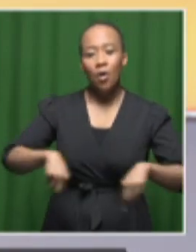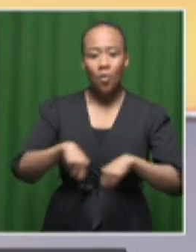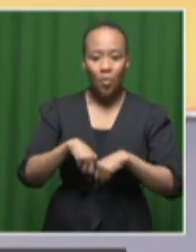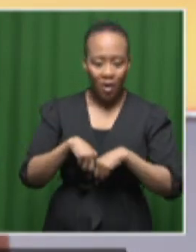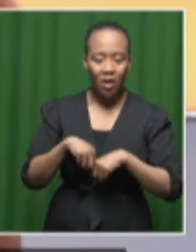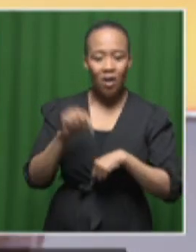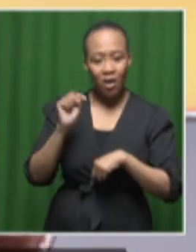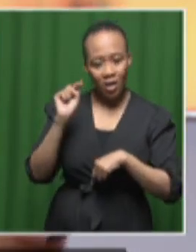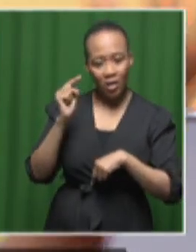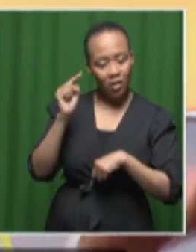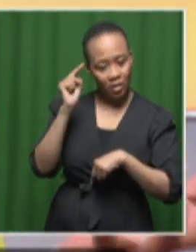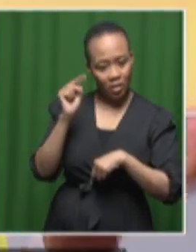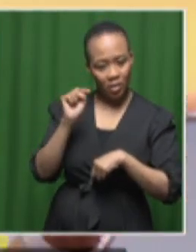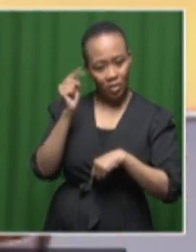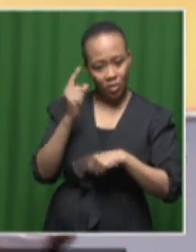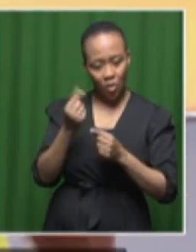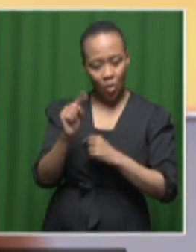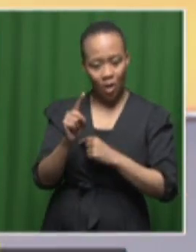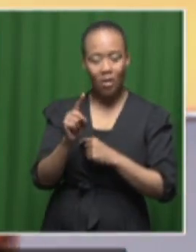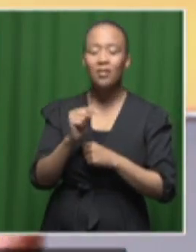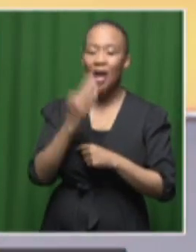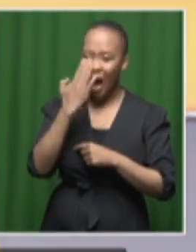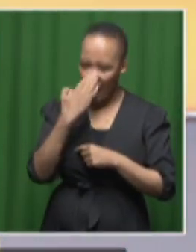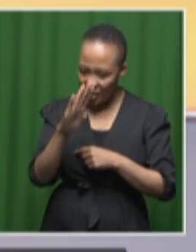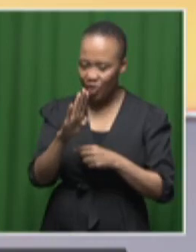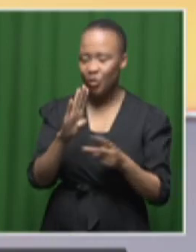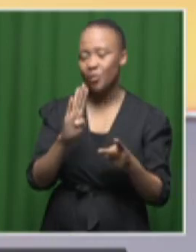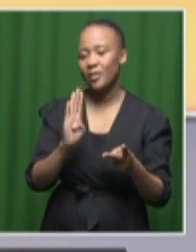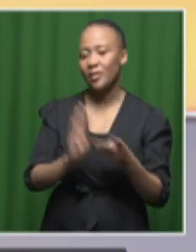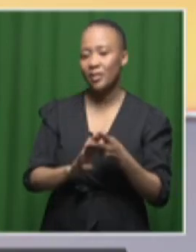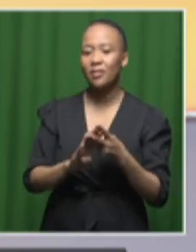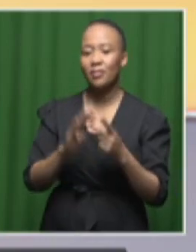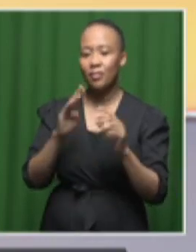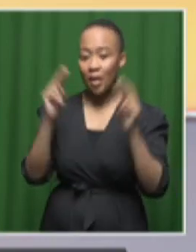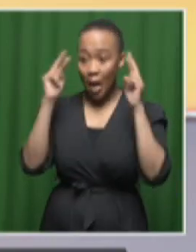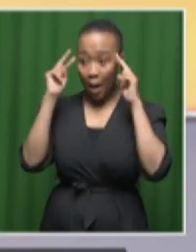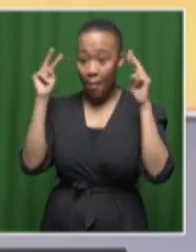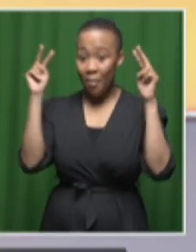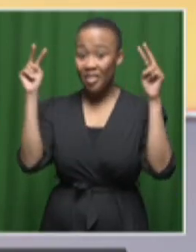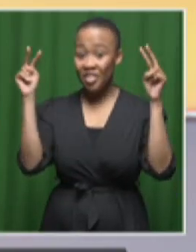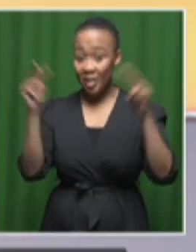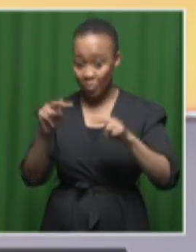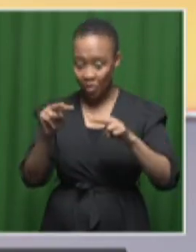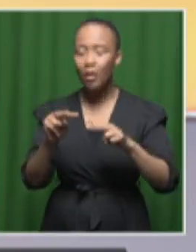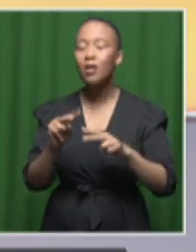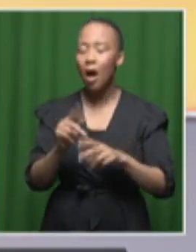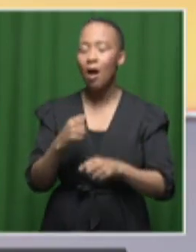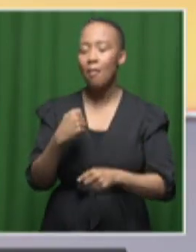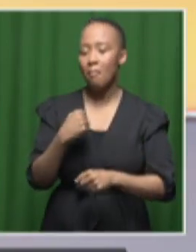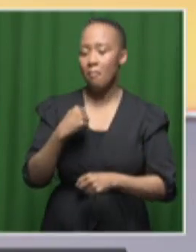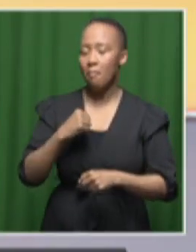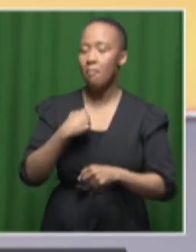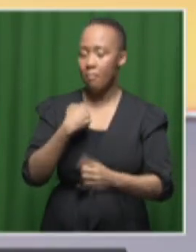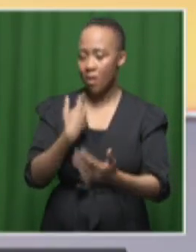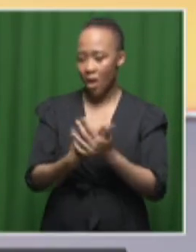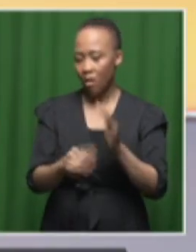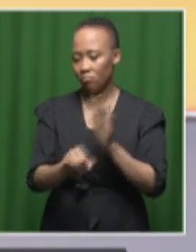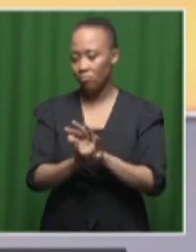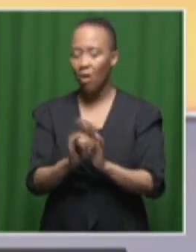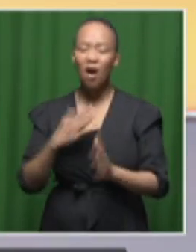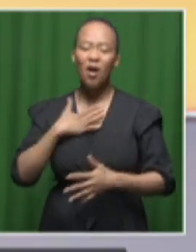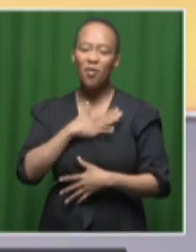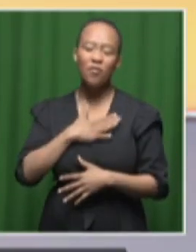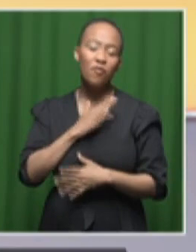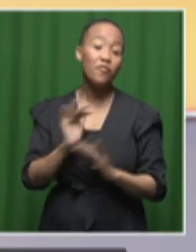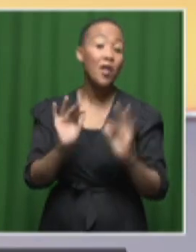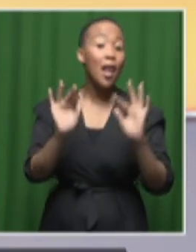So attitudes and perceptions, of course, we want to know what you think and what you feel. And then we think about their behaviors in different verticals, right? So